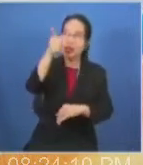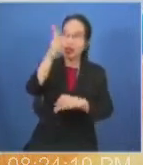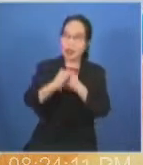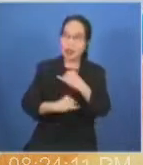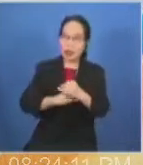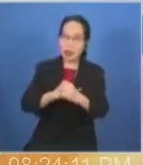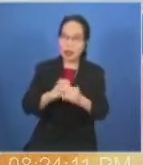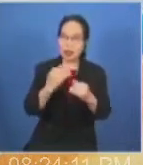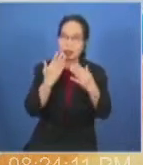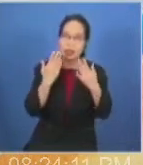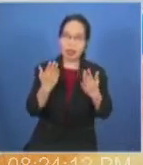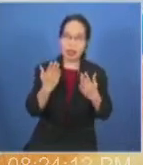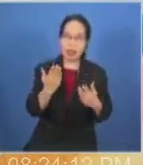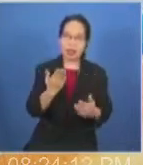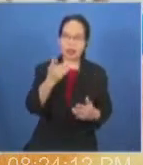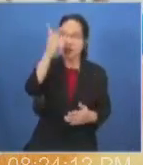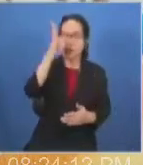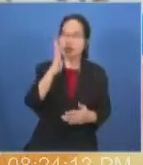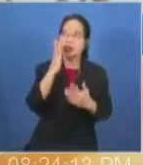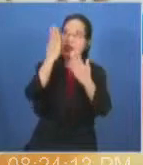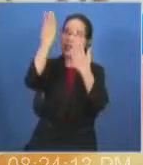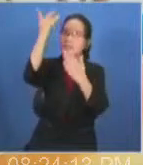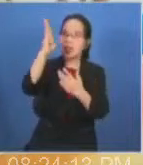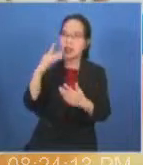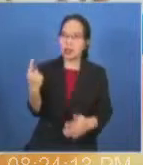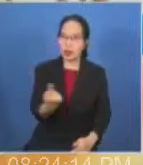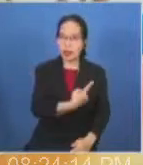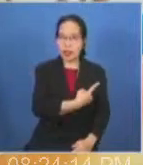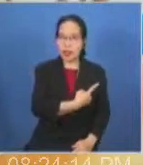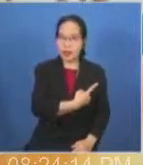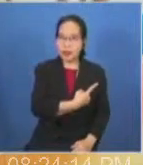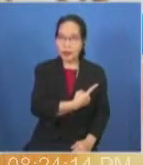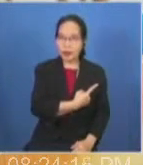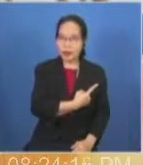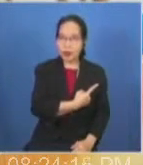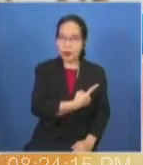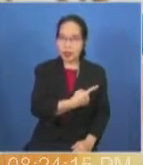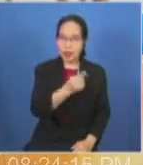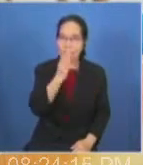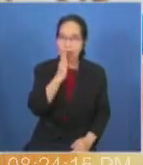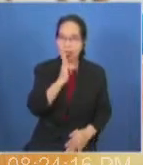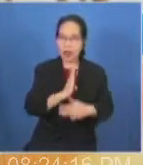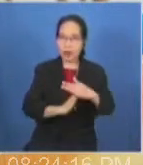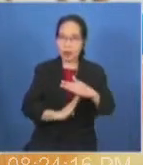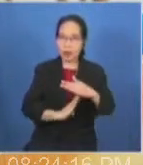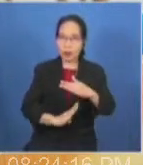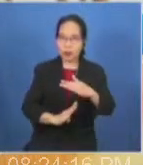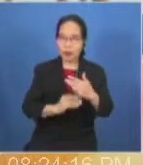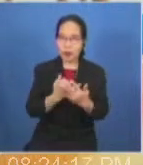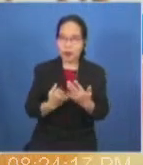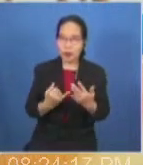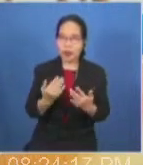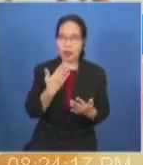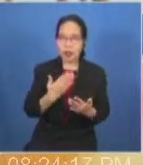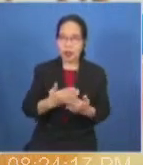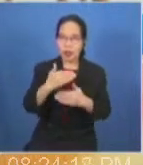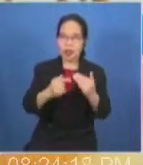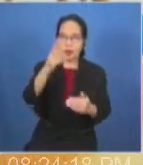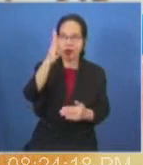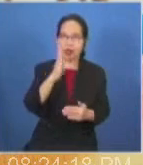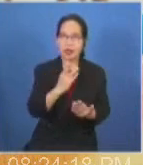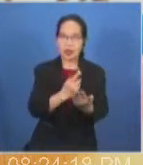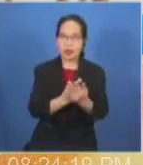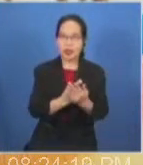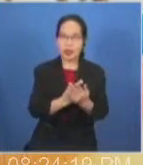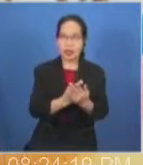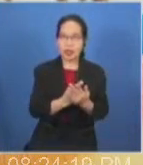all over the world, the members Church of God International are giving thanks to God because we become